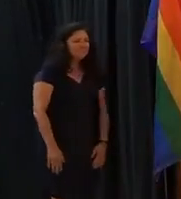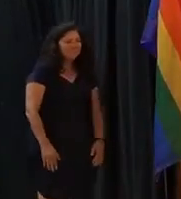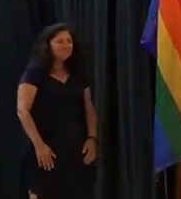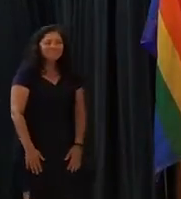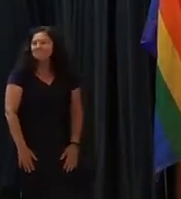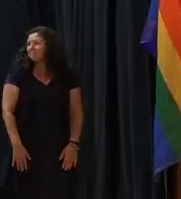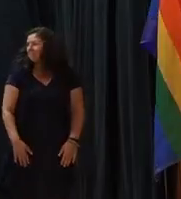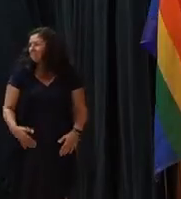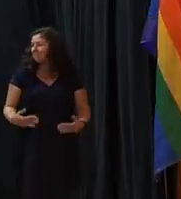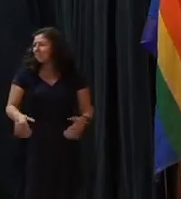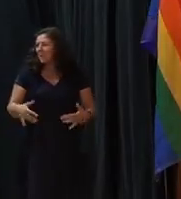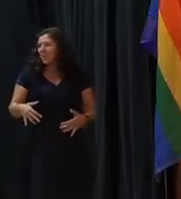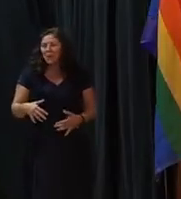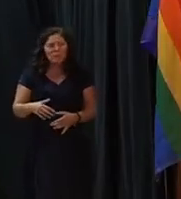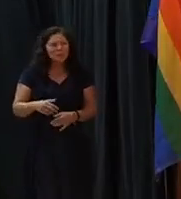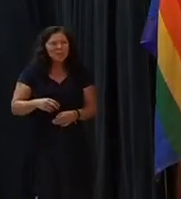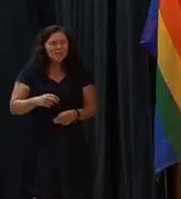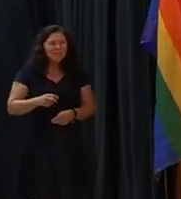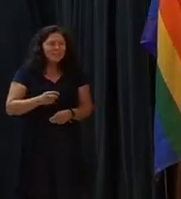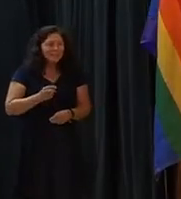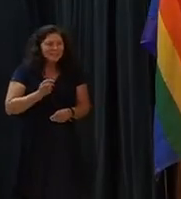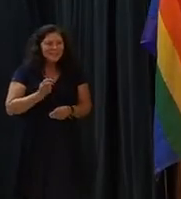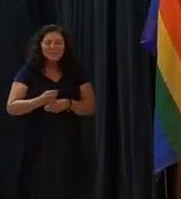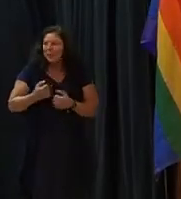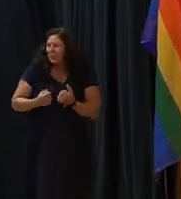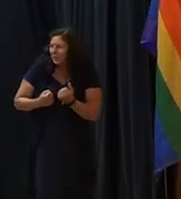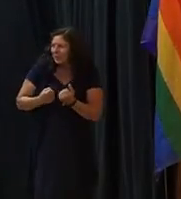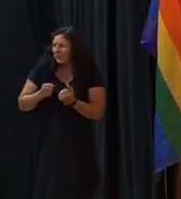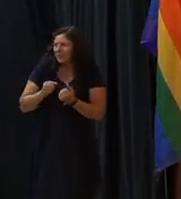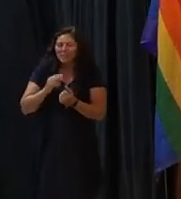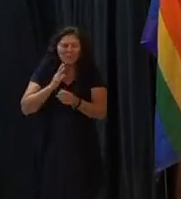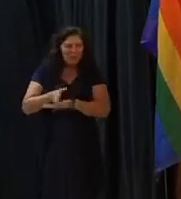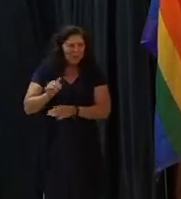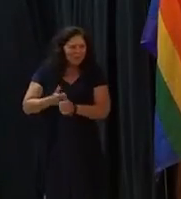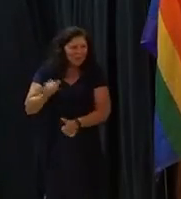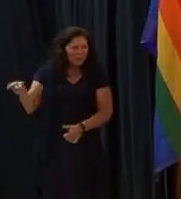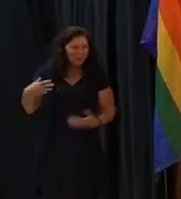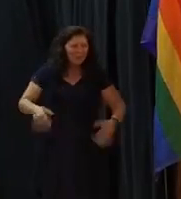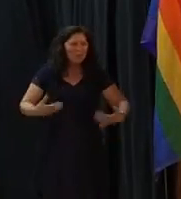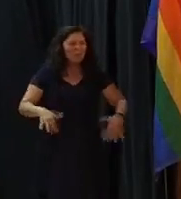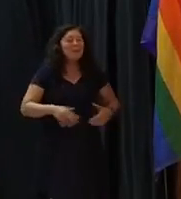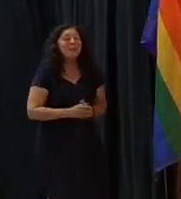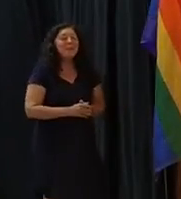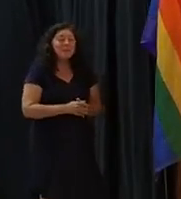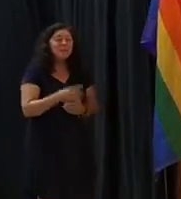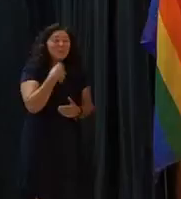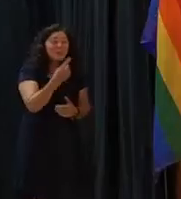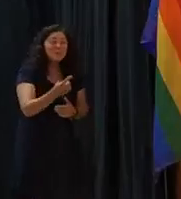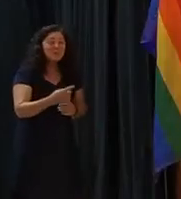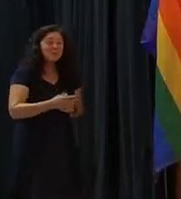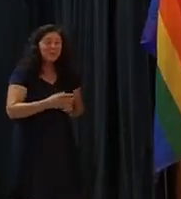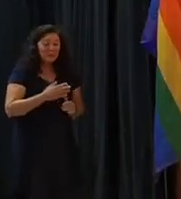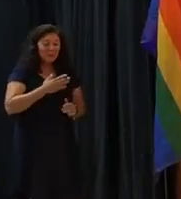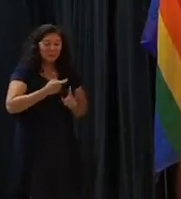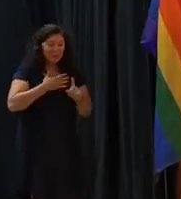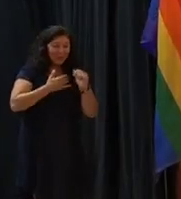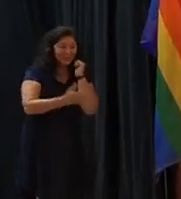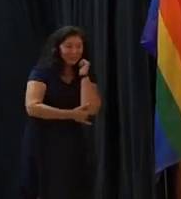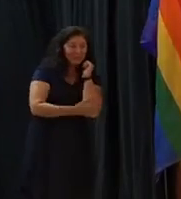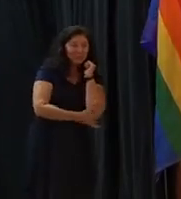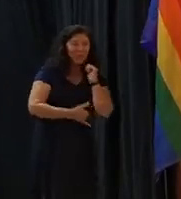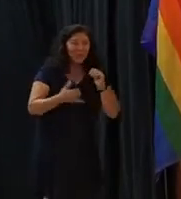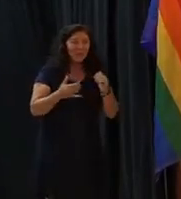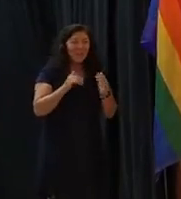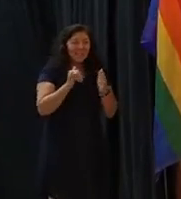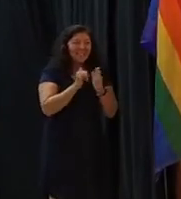It's going to be very difficult to support that. Okay, I forgot to tell you, from where I come from, it's a